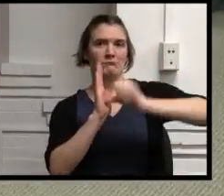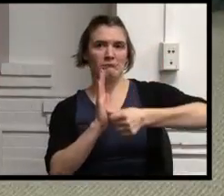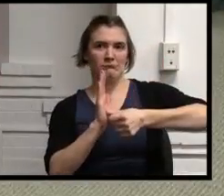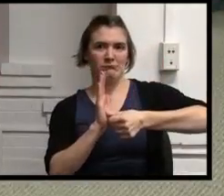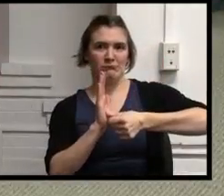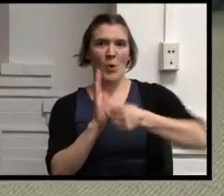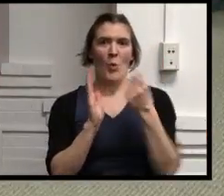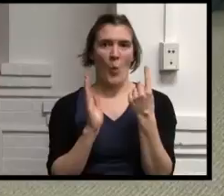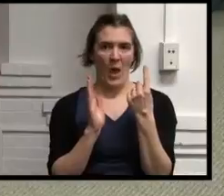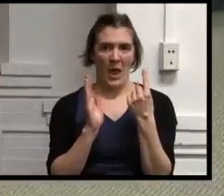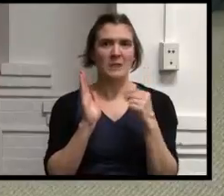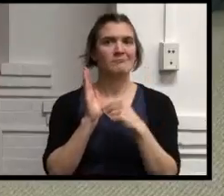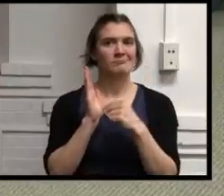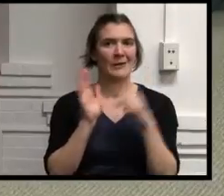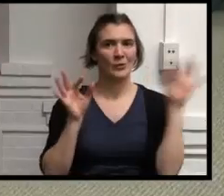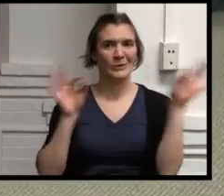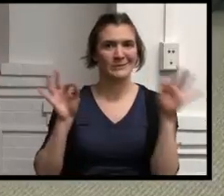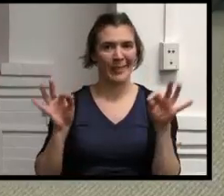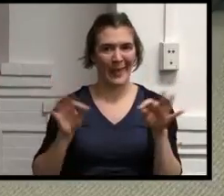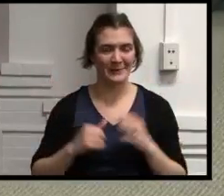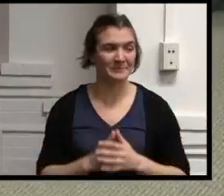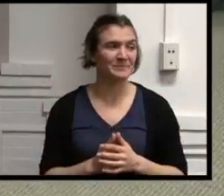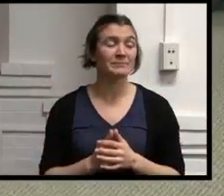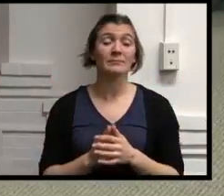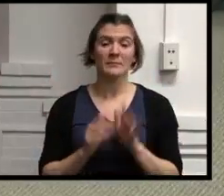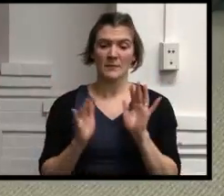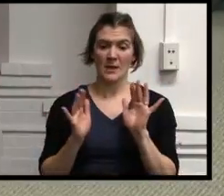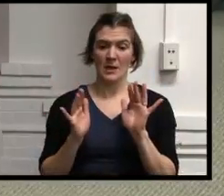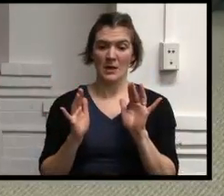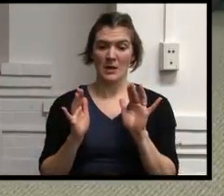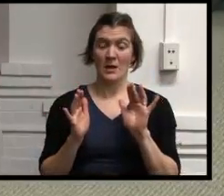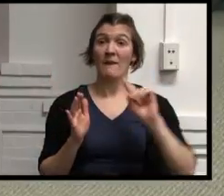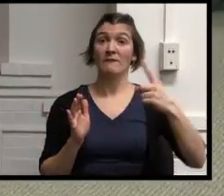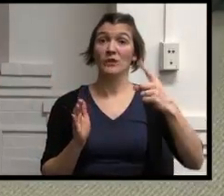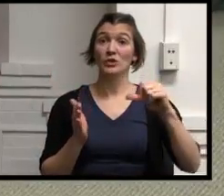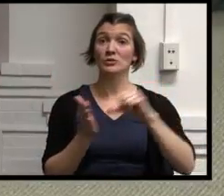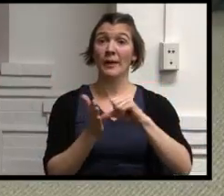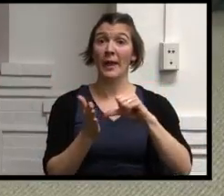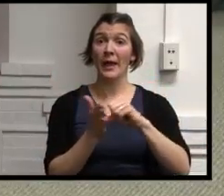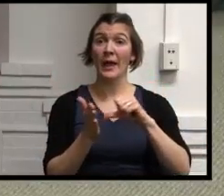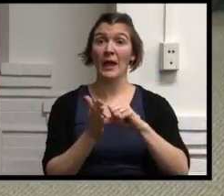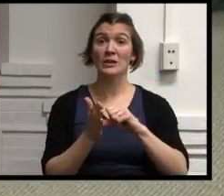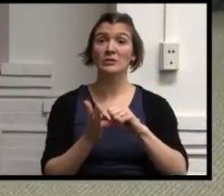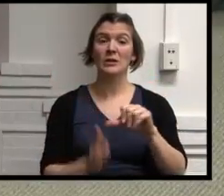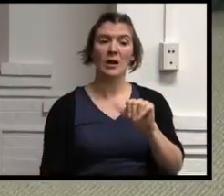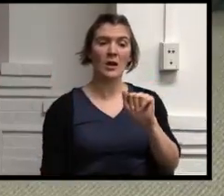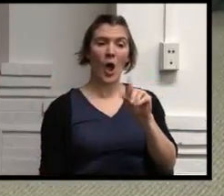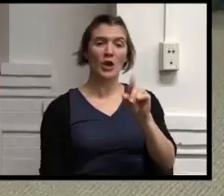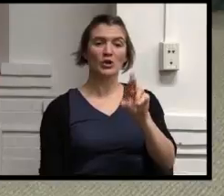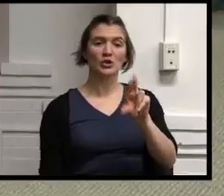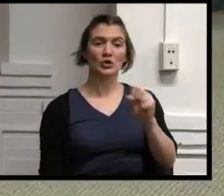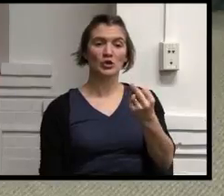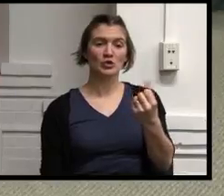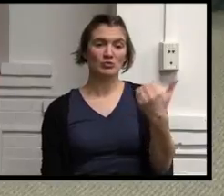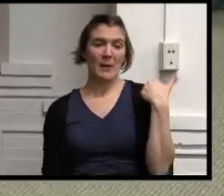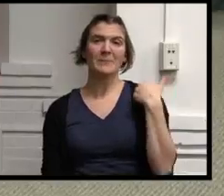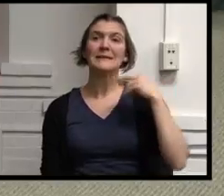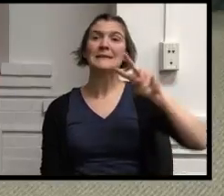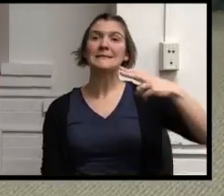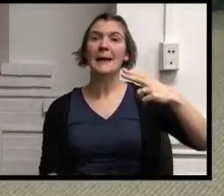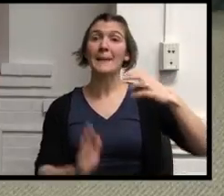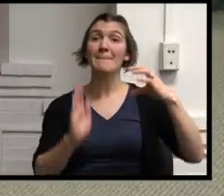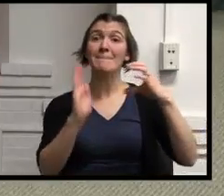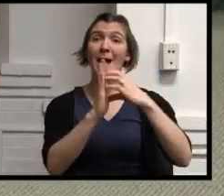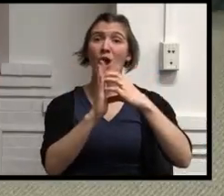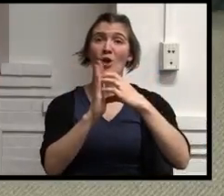didn't explain. And it's on the first page, down under auditor's responsibility, the second paragraph, right in